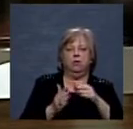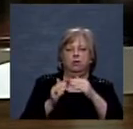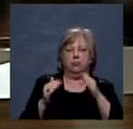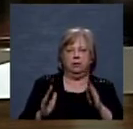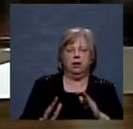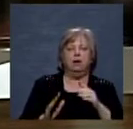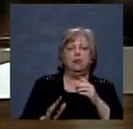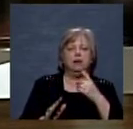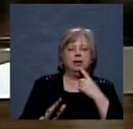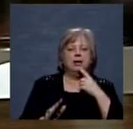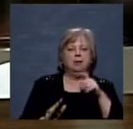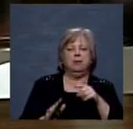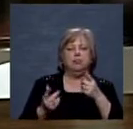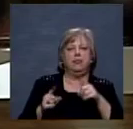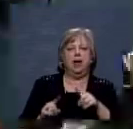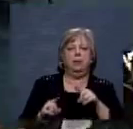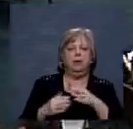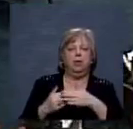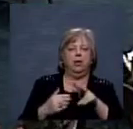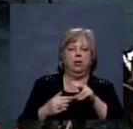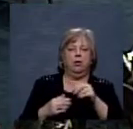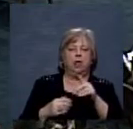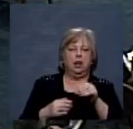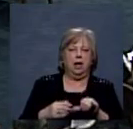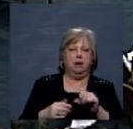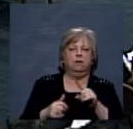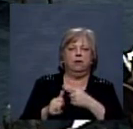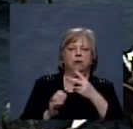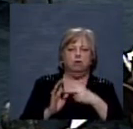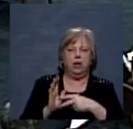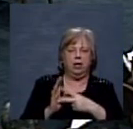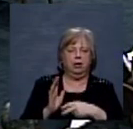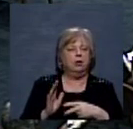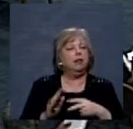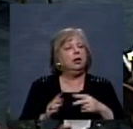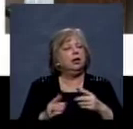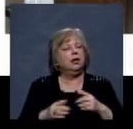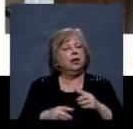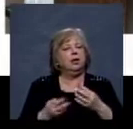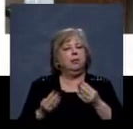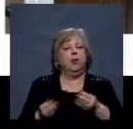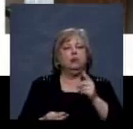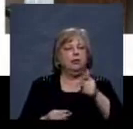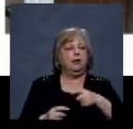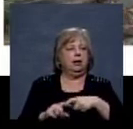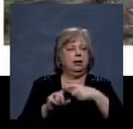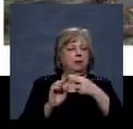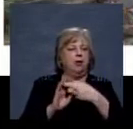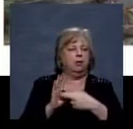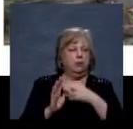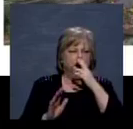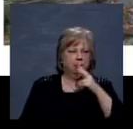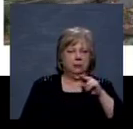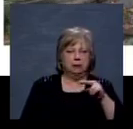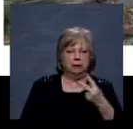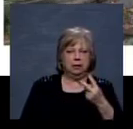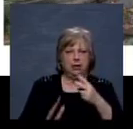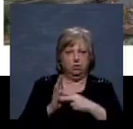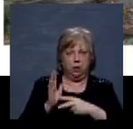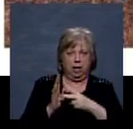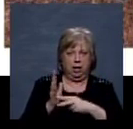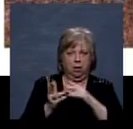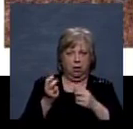an emergency, and for other purposes. First reading. We suspend the rules and place on second reading. Second. There's a motion and a second to suspend the rules and place this ordinance on